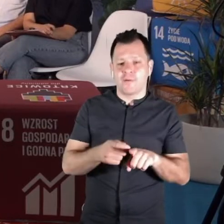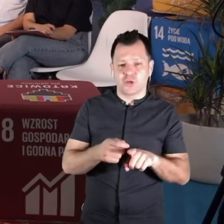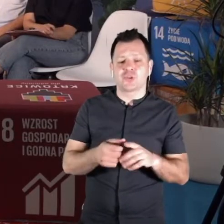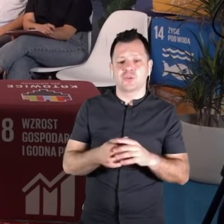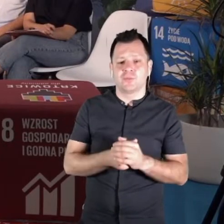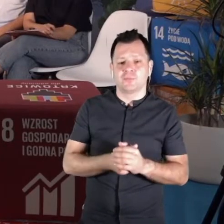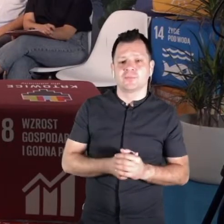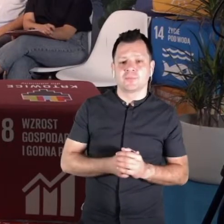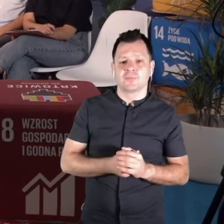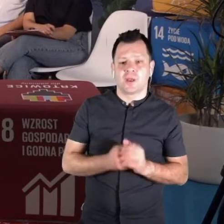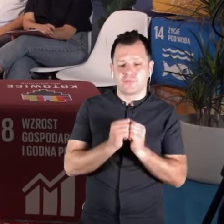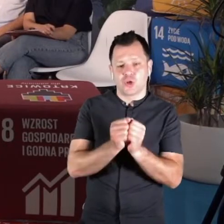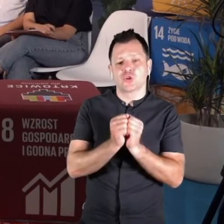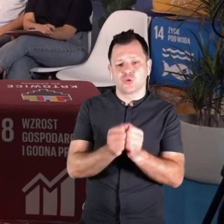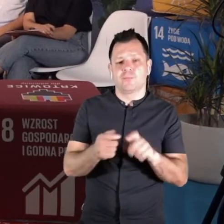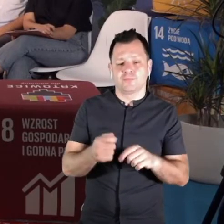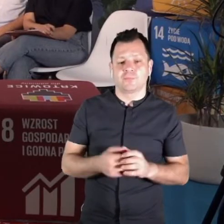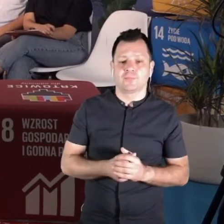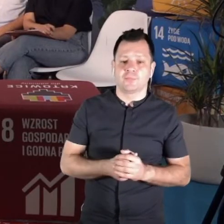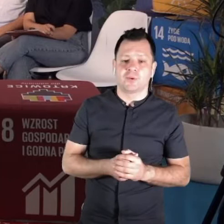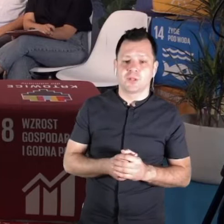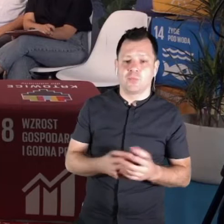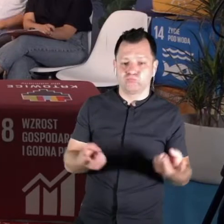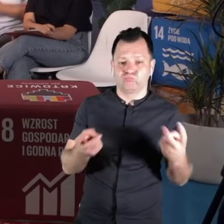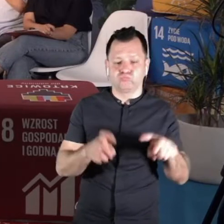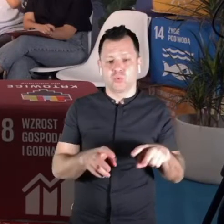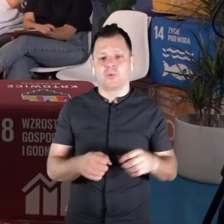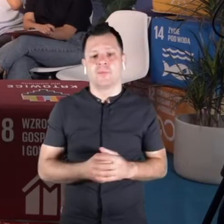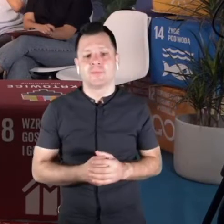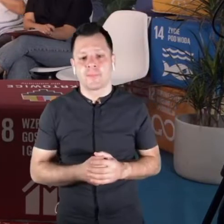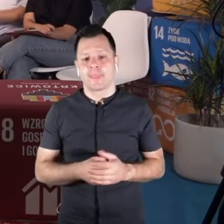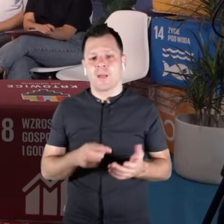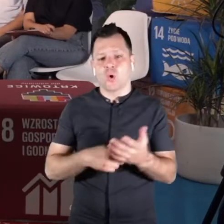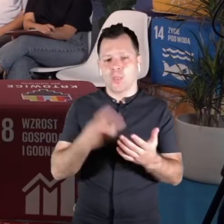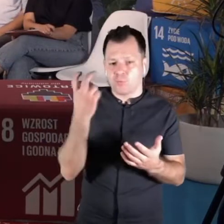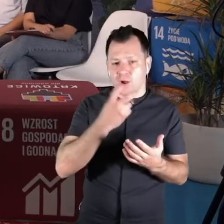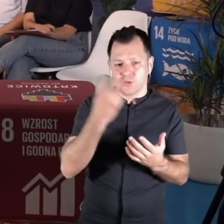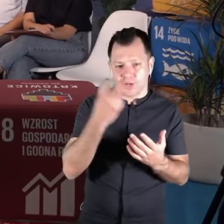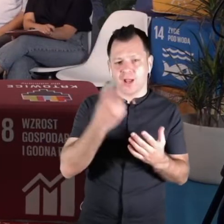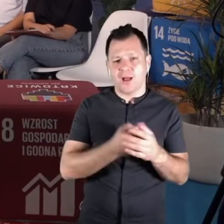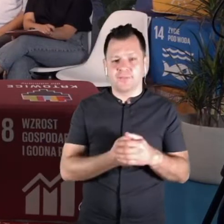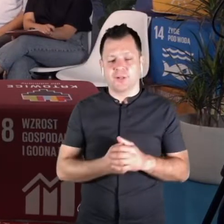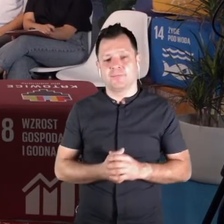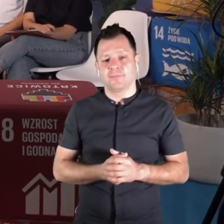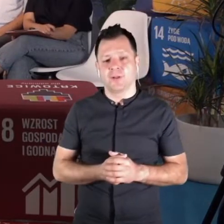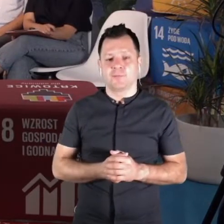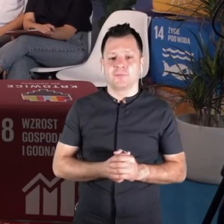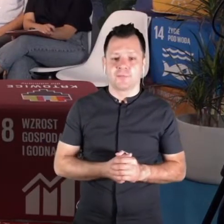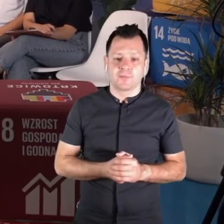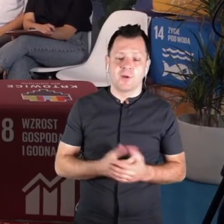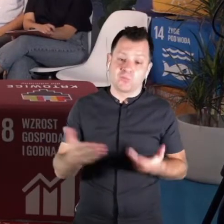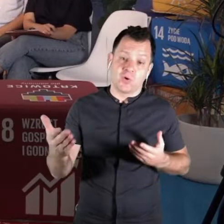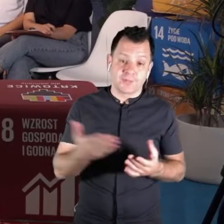make it more interesting, let's say, and intriguing, we invited the citizens